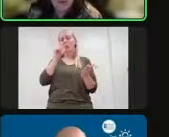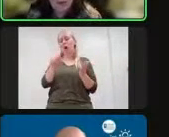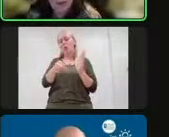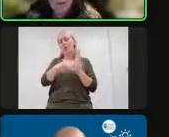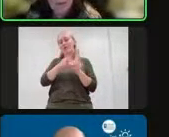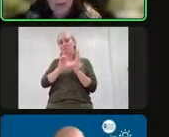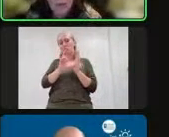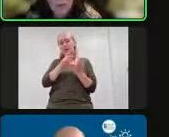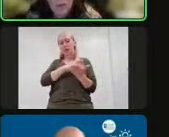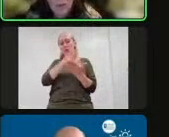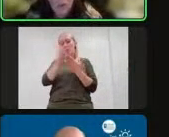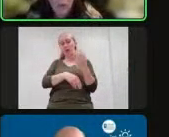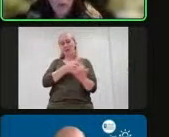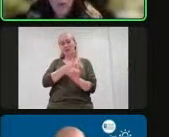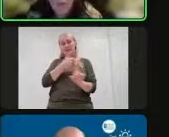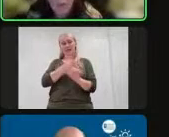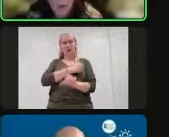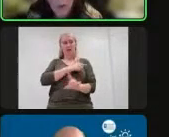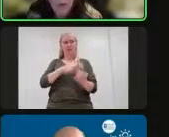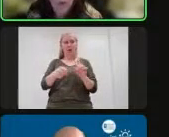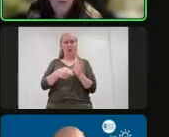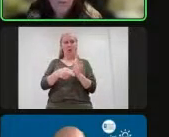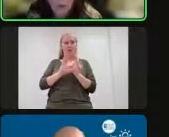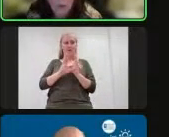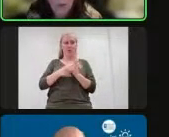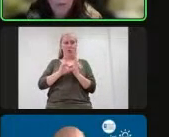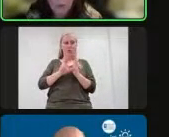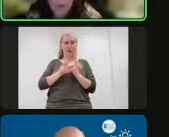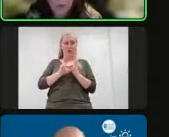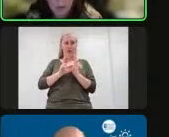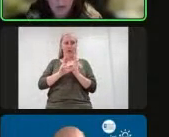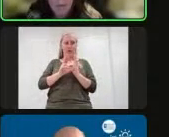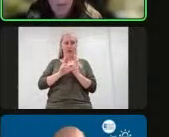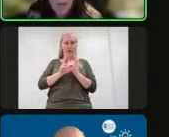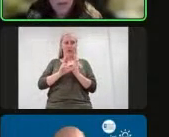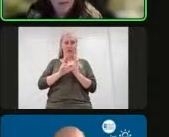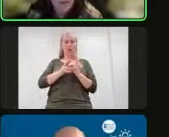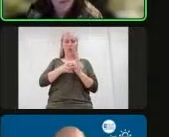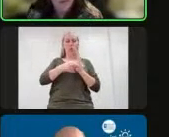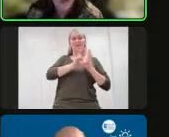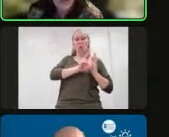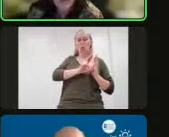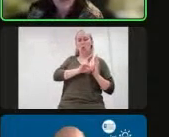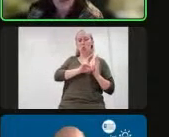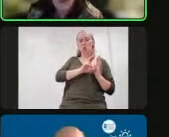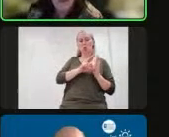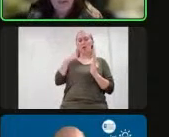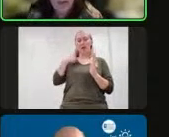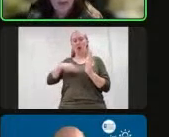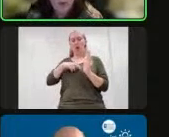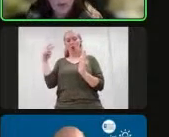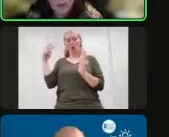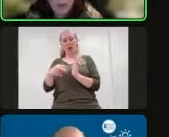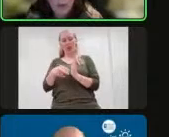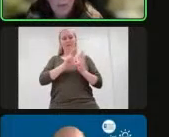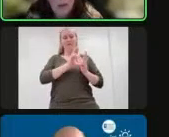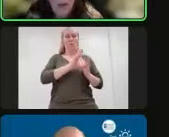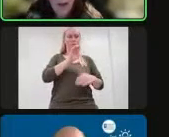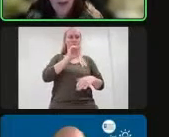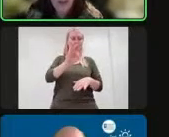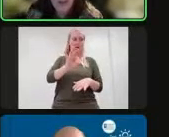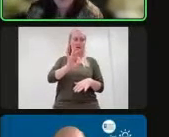the curriculum itself so much as we're reviewing the reviews of the curriculum to get an idea if that